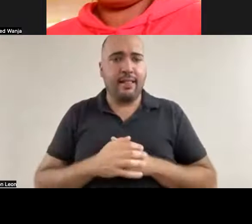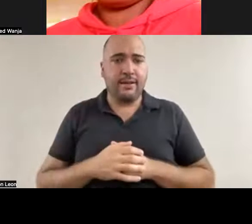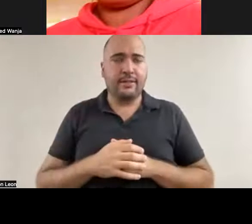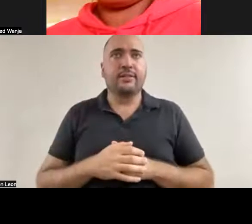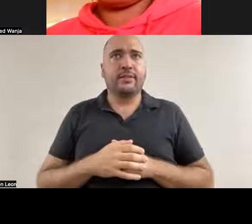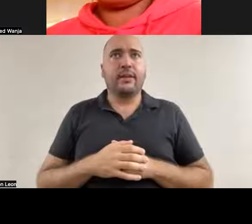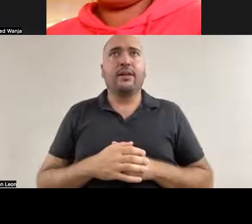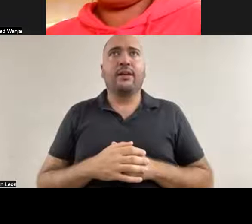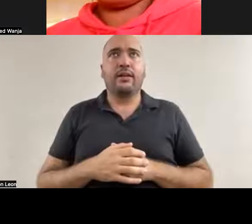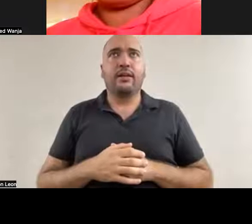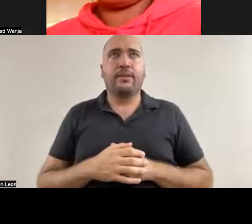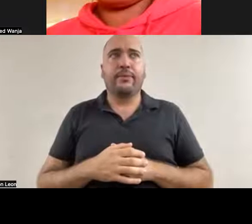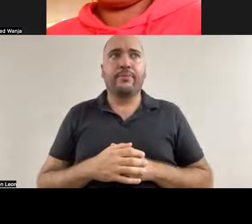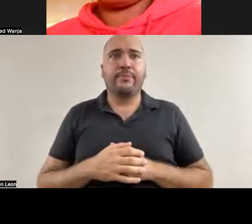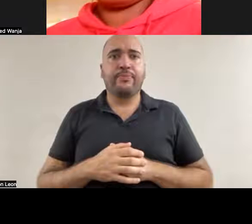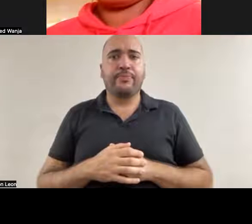because